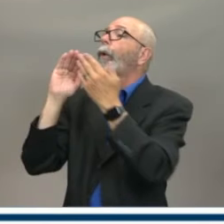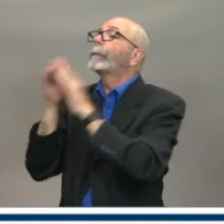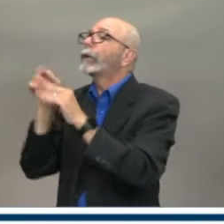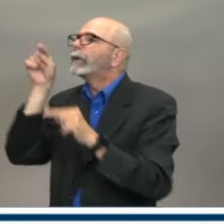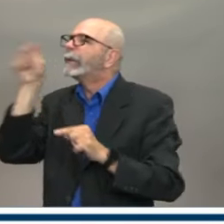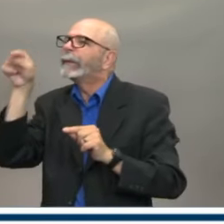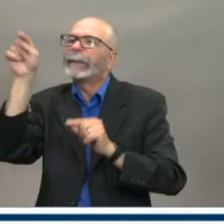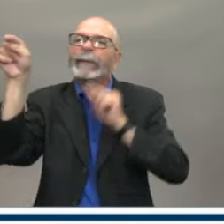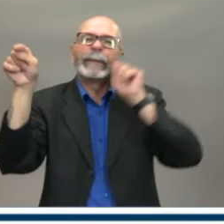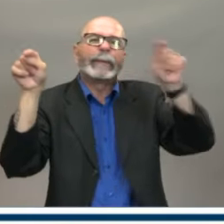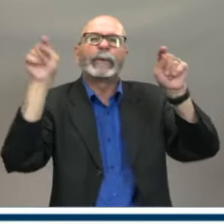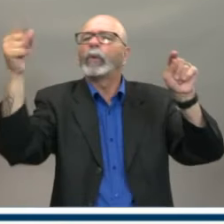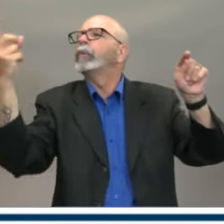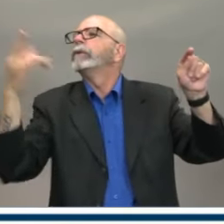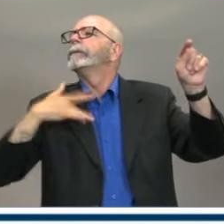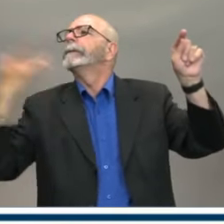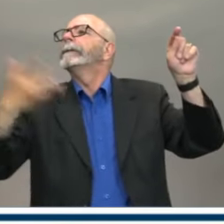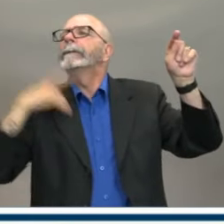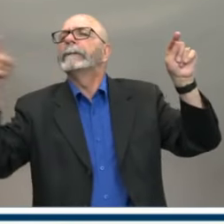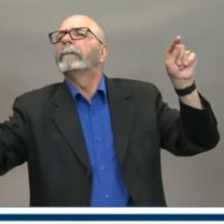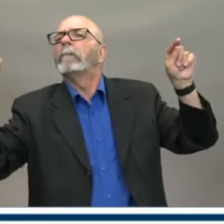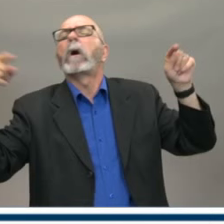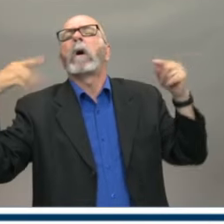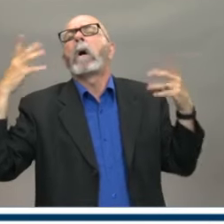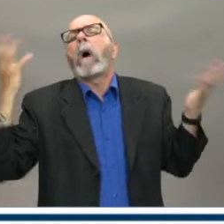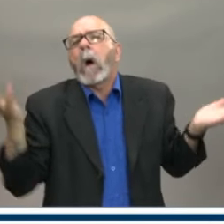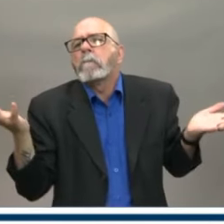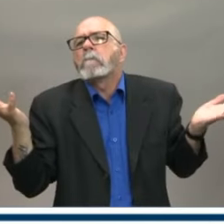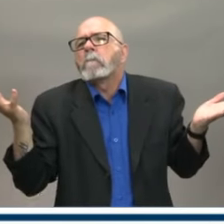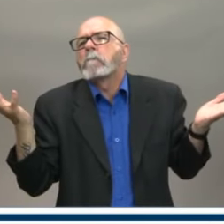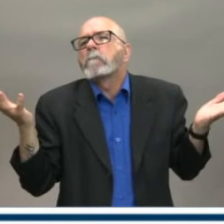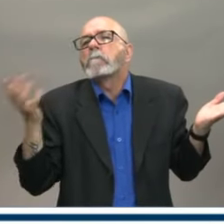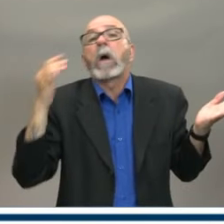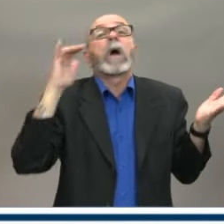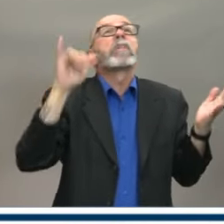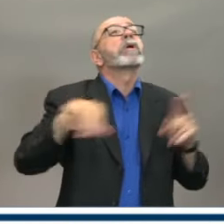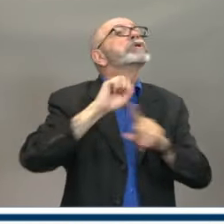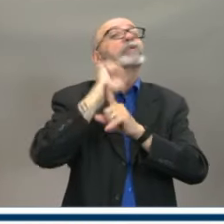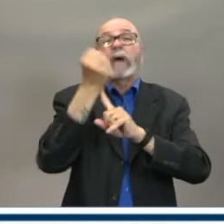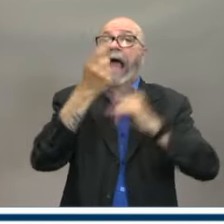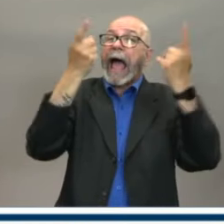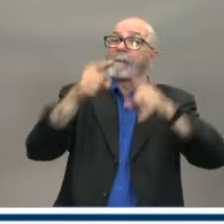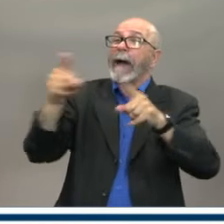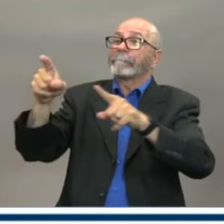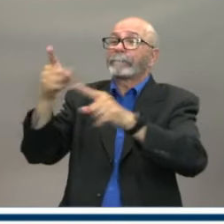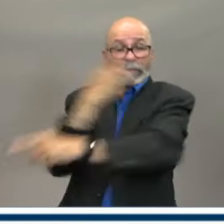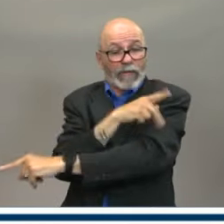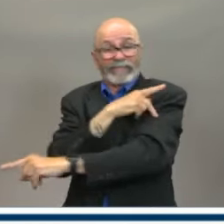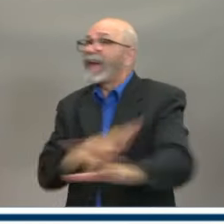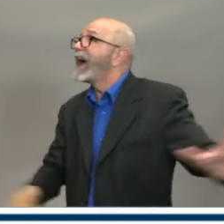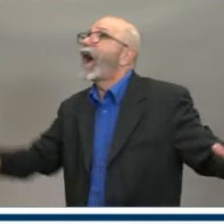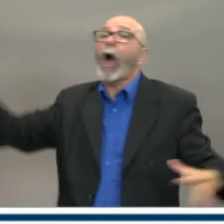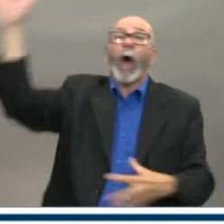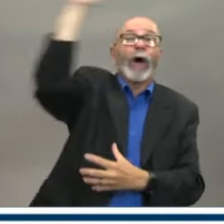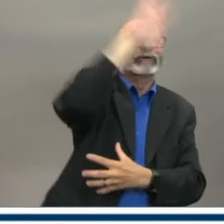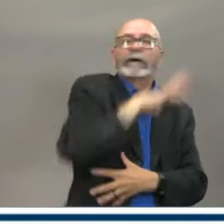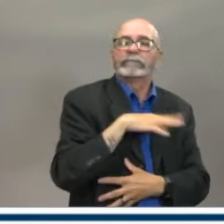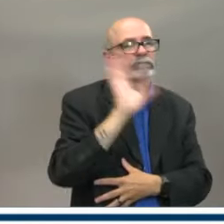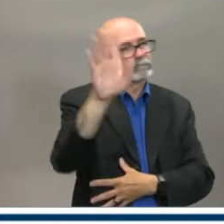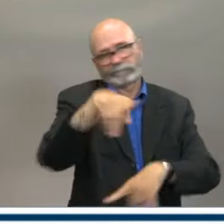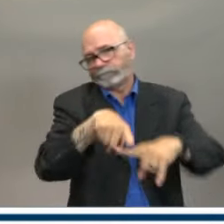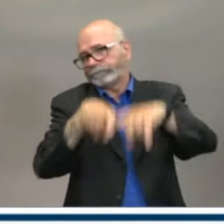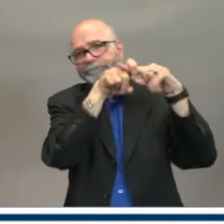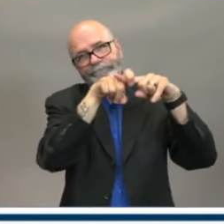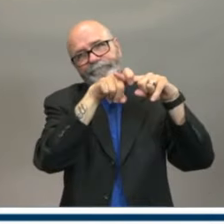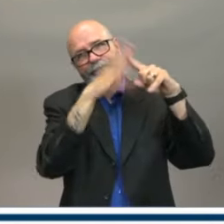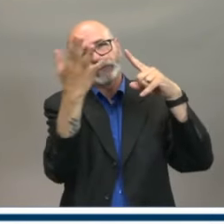it. But if it's a province-wide scenario, it just doesn't make sense until we are comfortable, until public health is